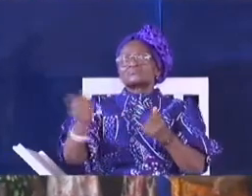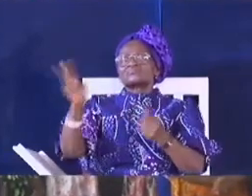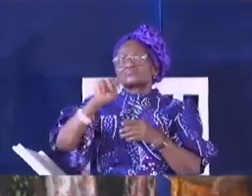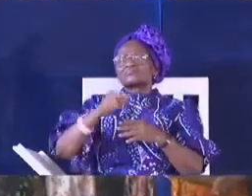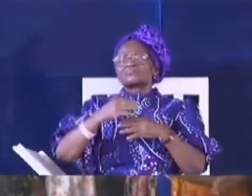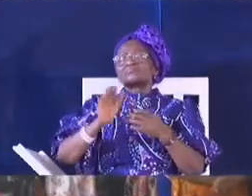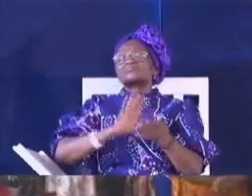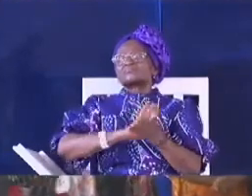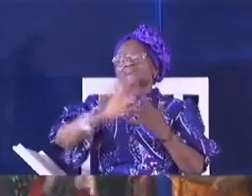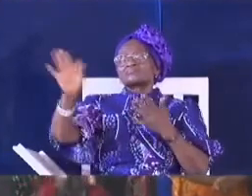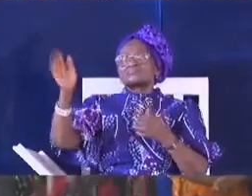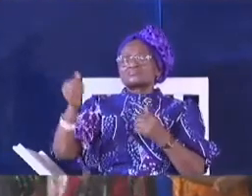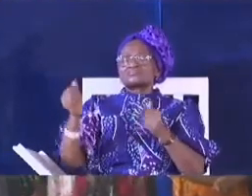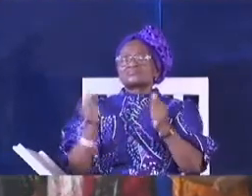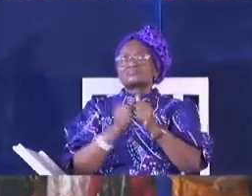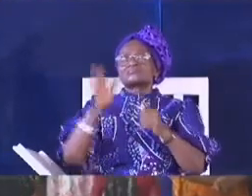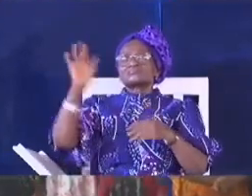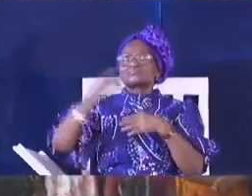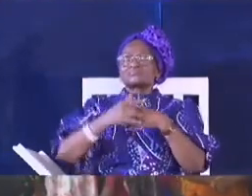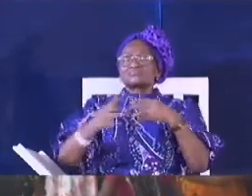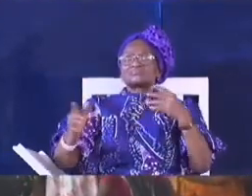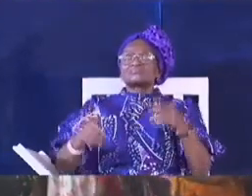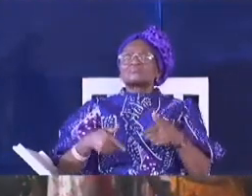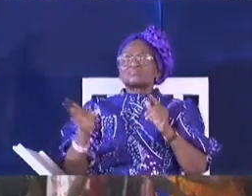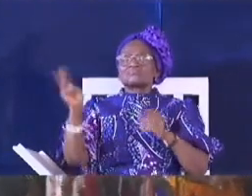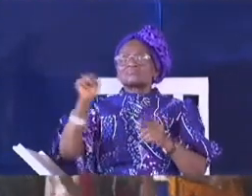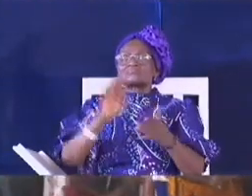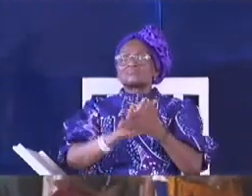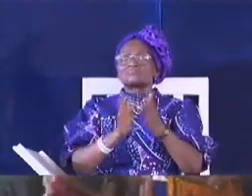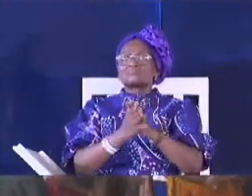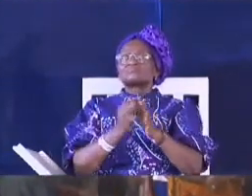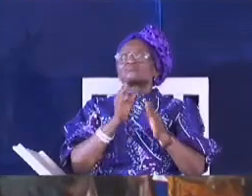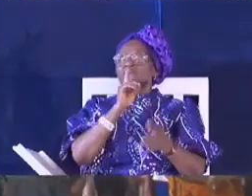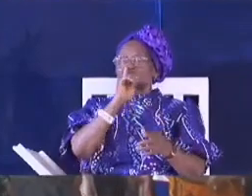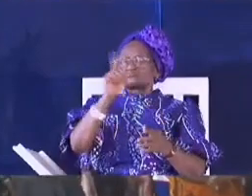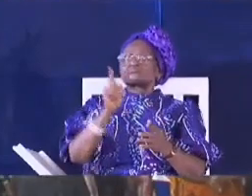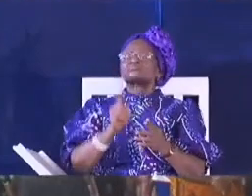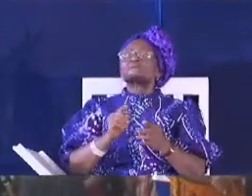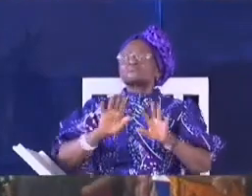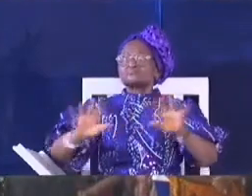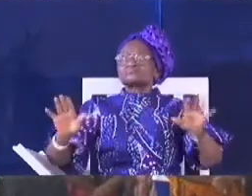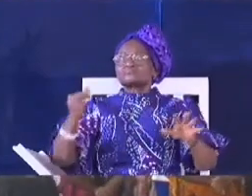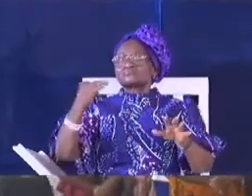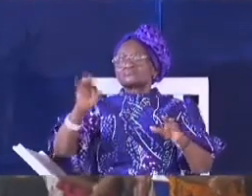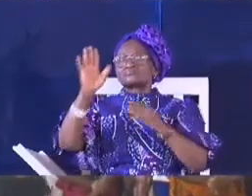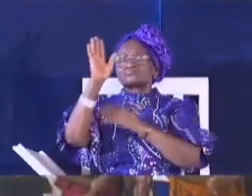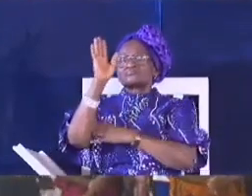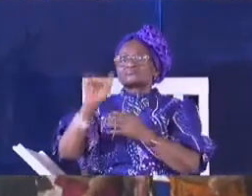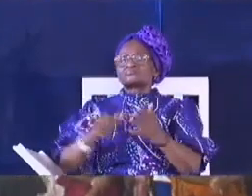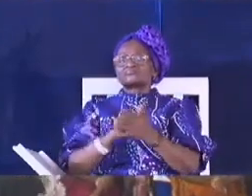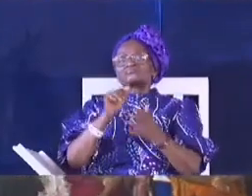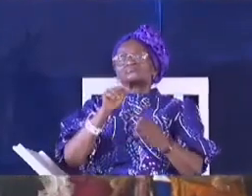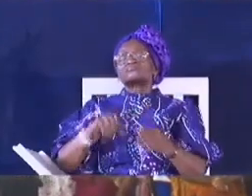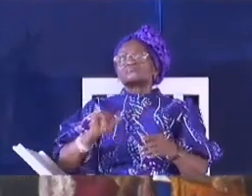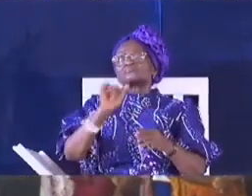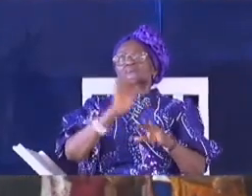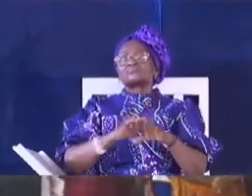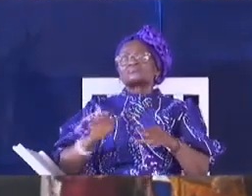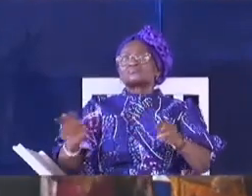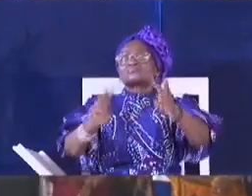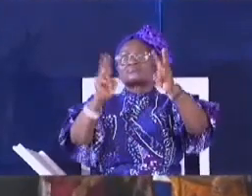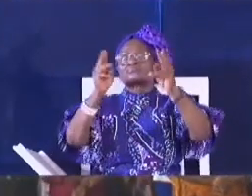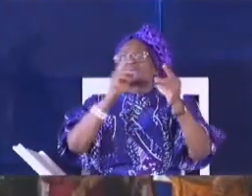blood. Let them become true children of God. And those of you still on the way, you have to hurry up